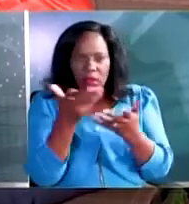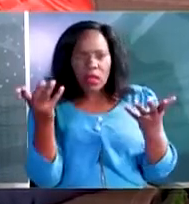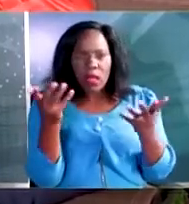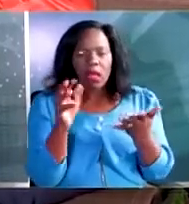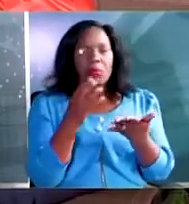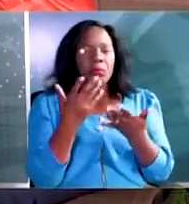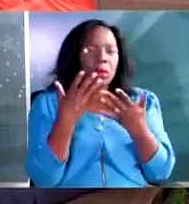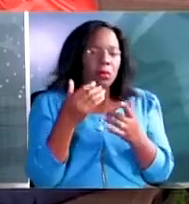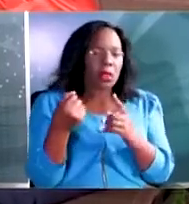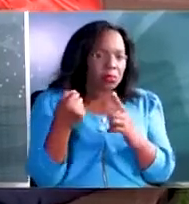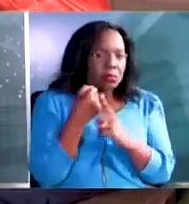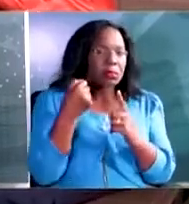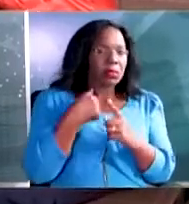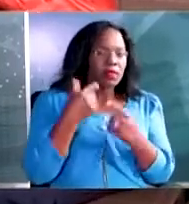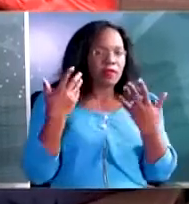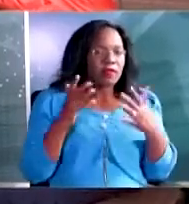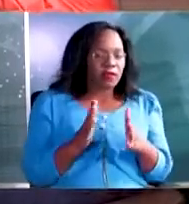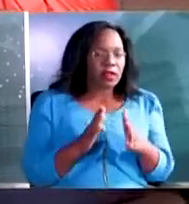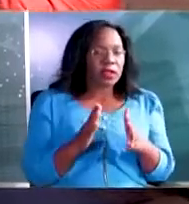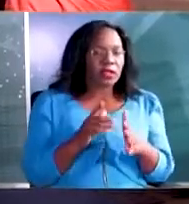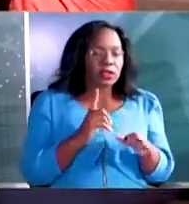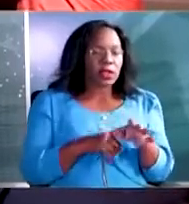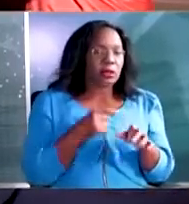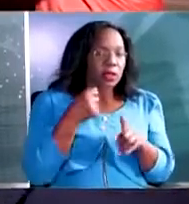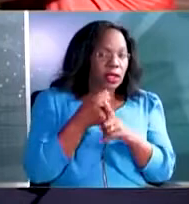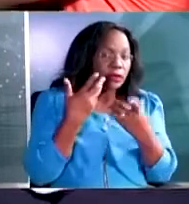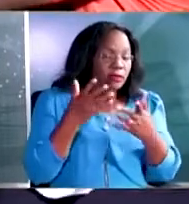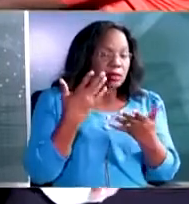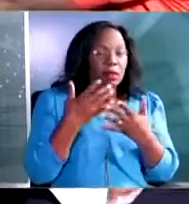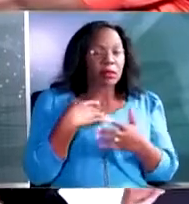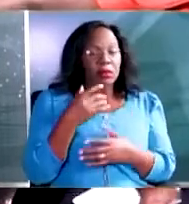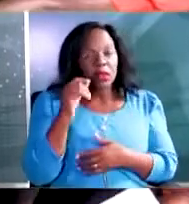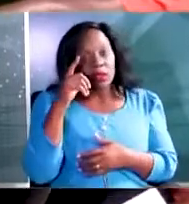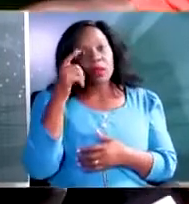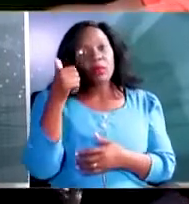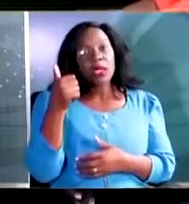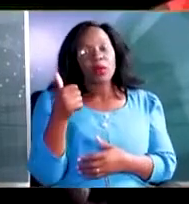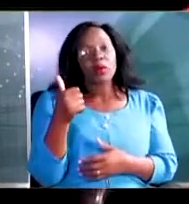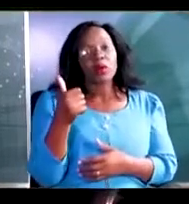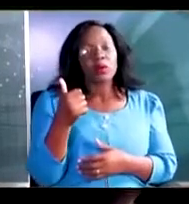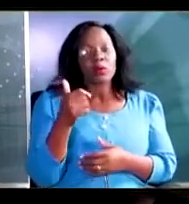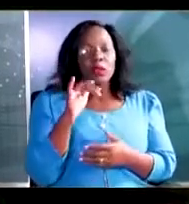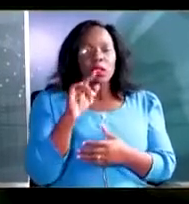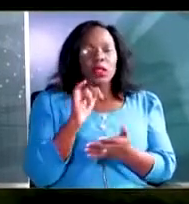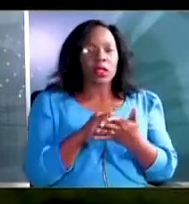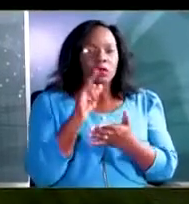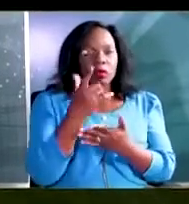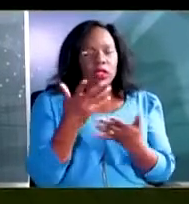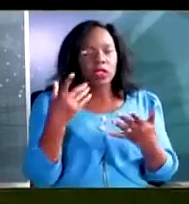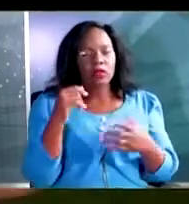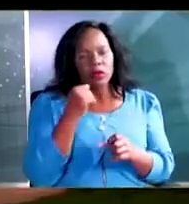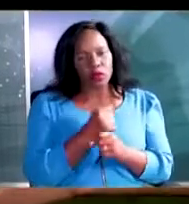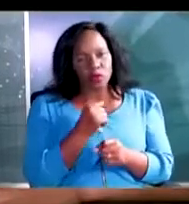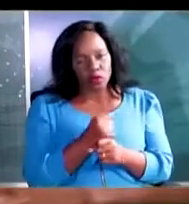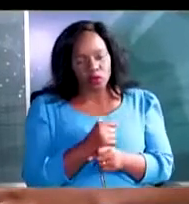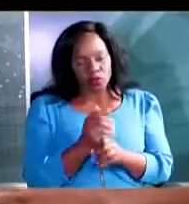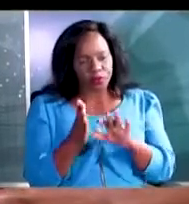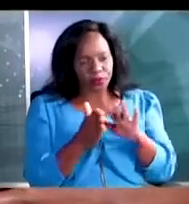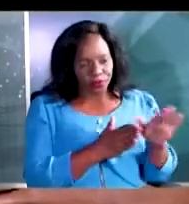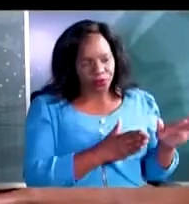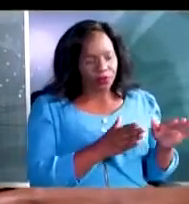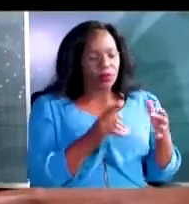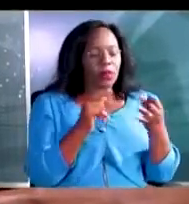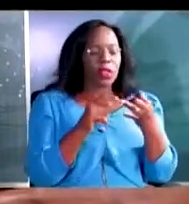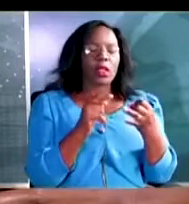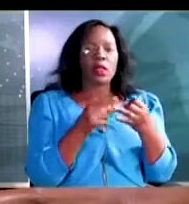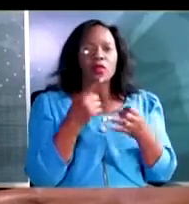been hit in the early stages of attack and I haven't noticed it yet? So that's the one thing we do with threat hunting. The other thing we do